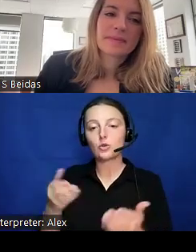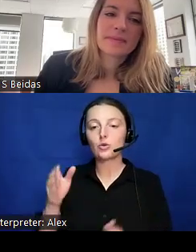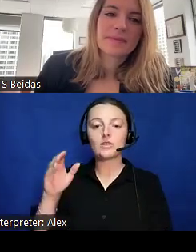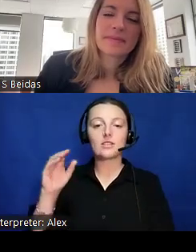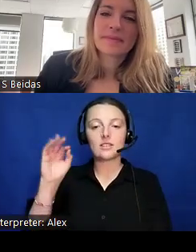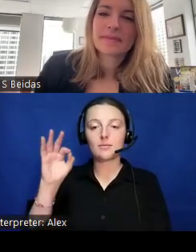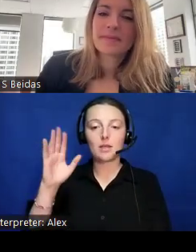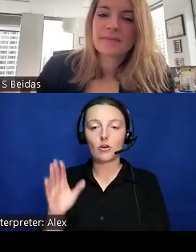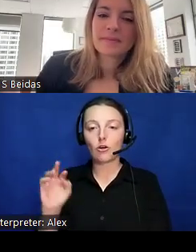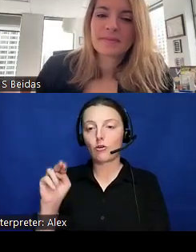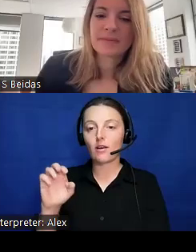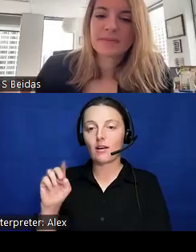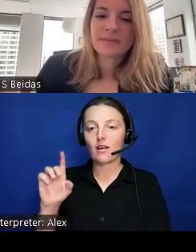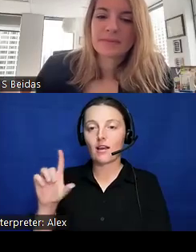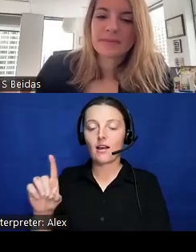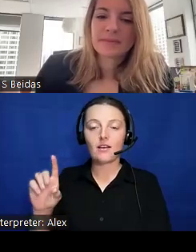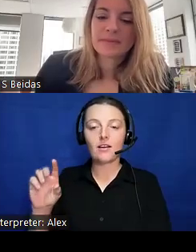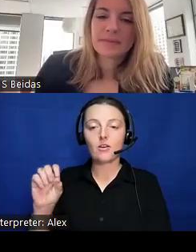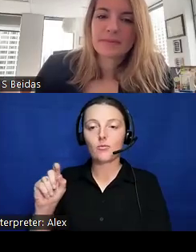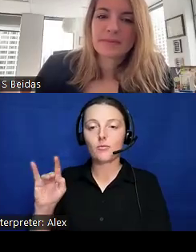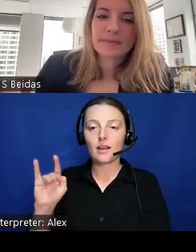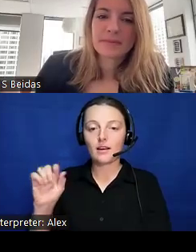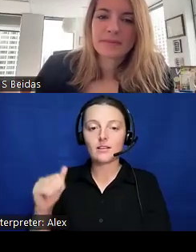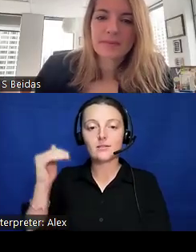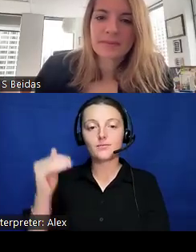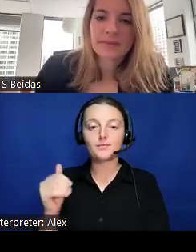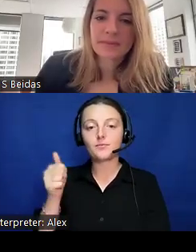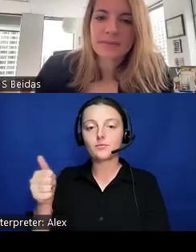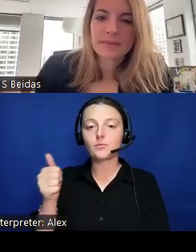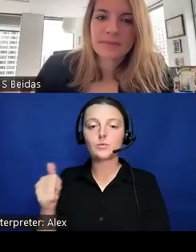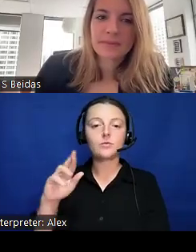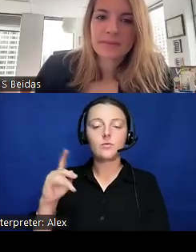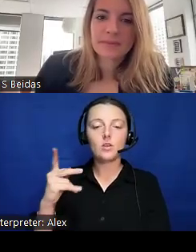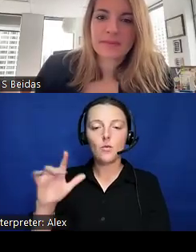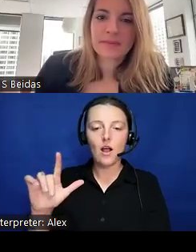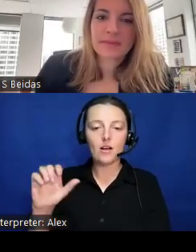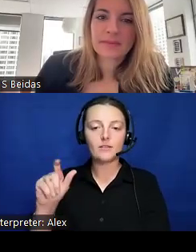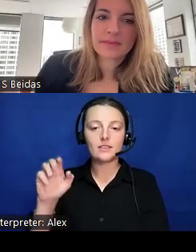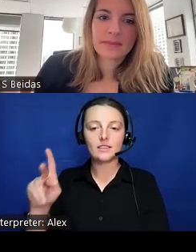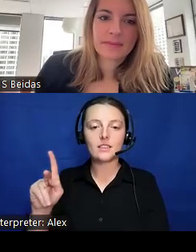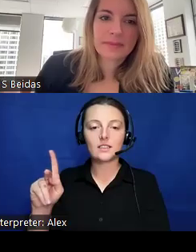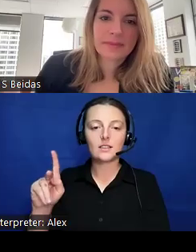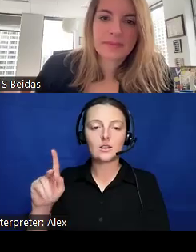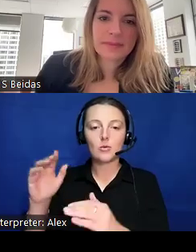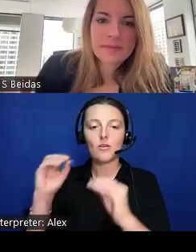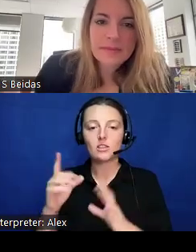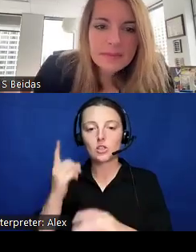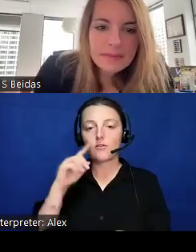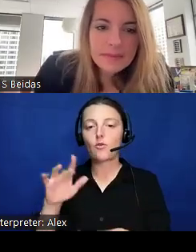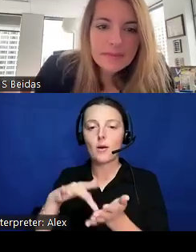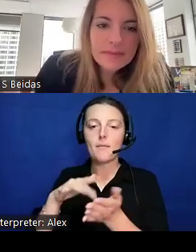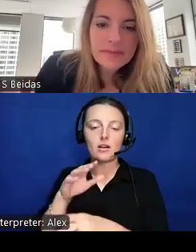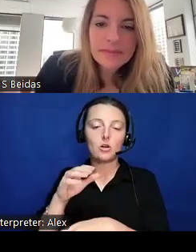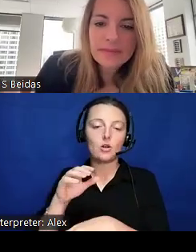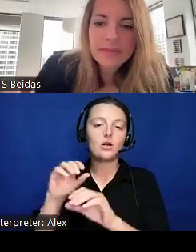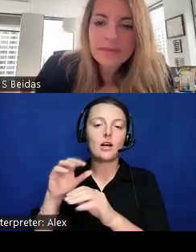chair and Ralph Seal Paffenbarger Professor of Medical Social Sciences at the Feinberg School of Medicine at Northwestern. Previously, she served as